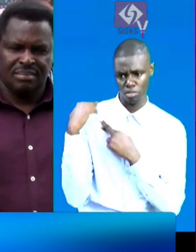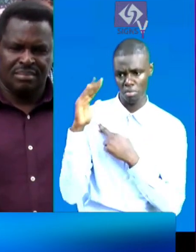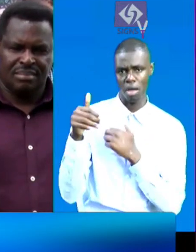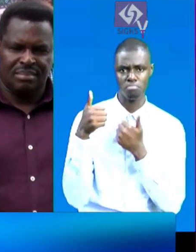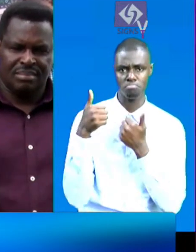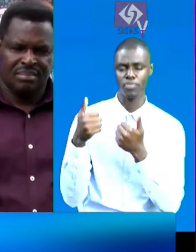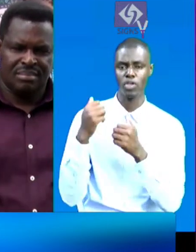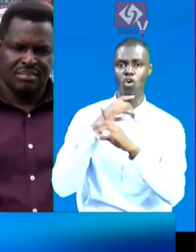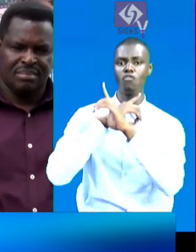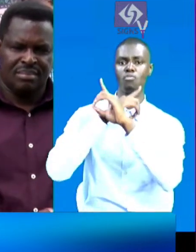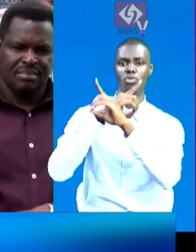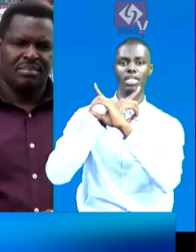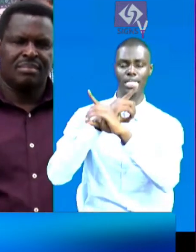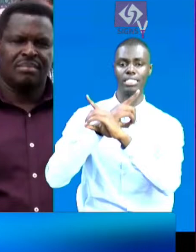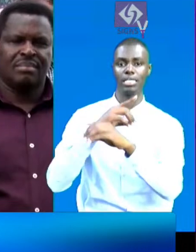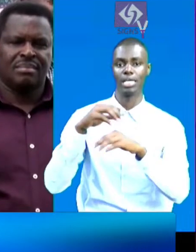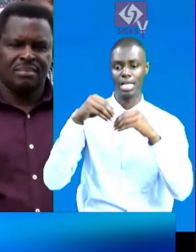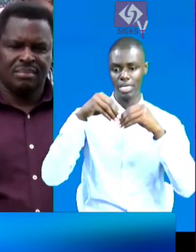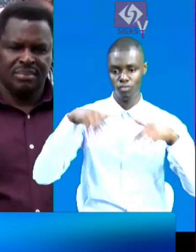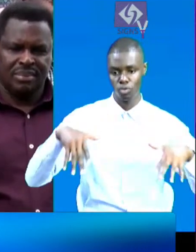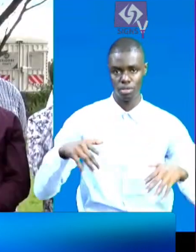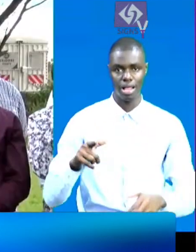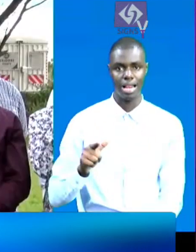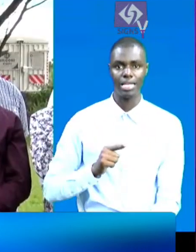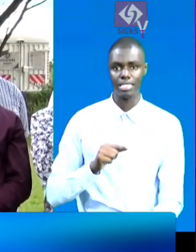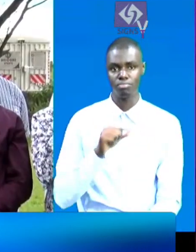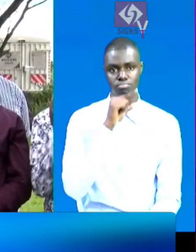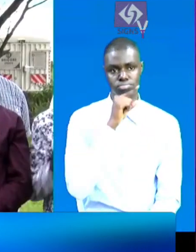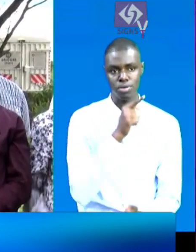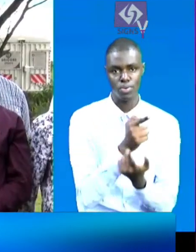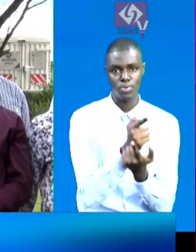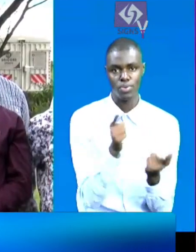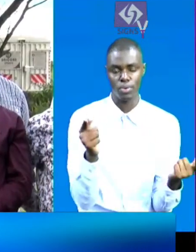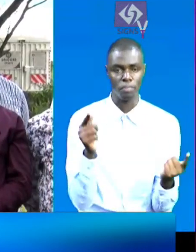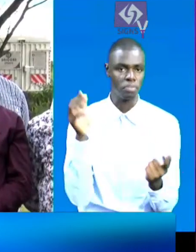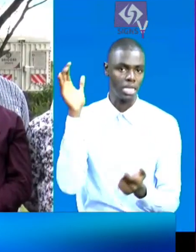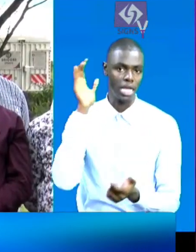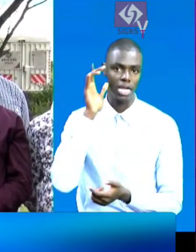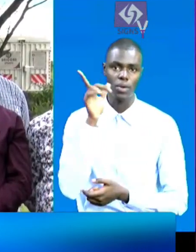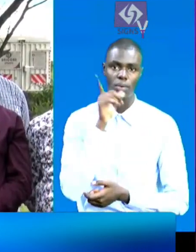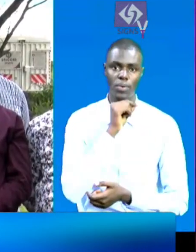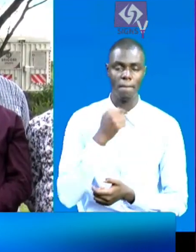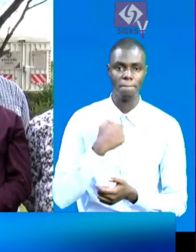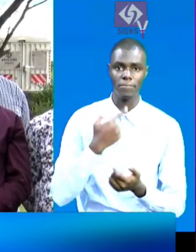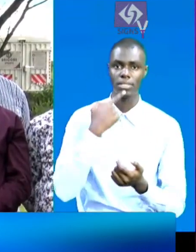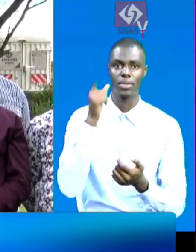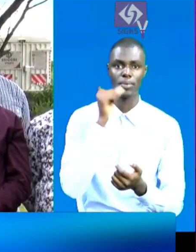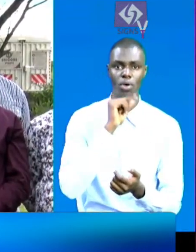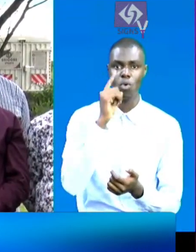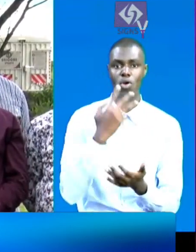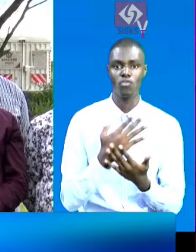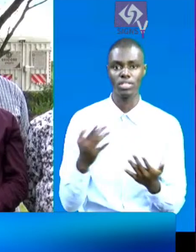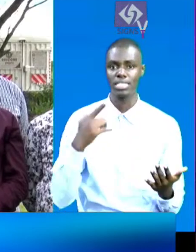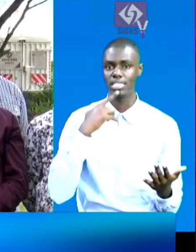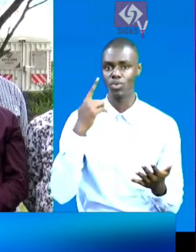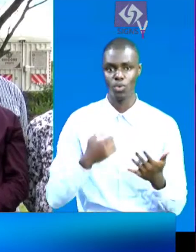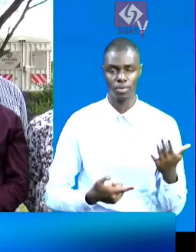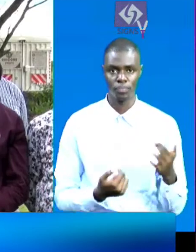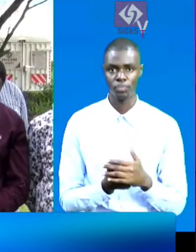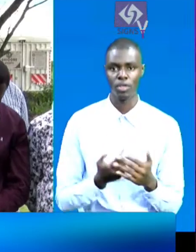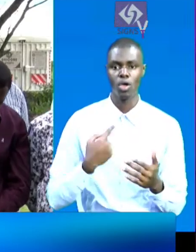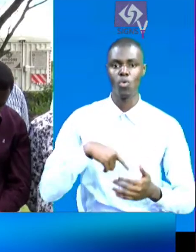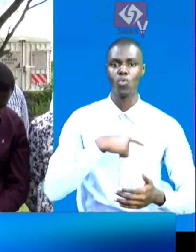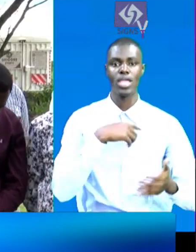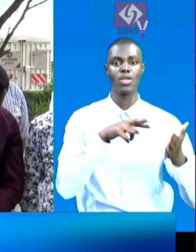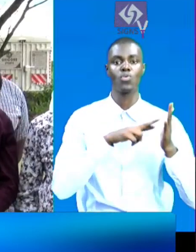protecting devolution. Ladies and gentlemen, as you have heard as mentioned, that one of the things I said is that we are